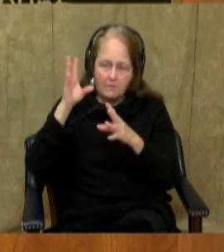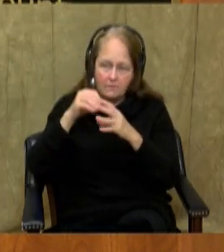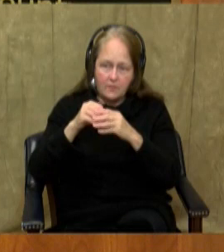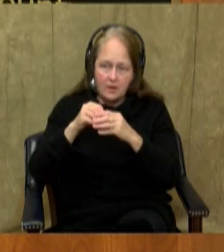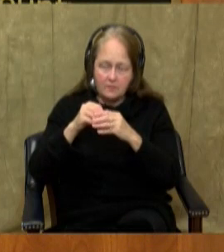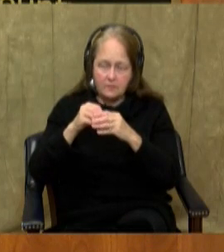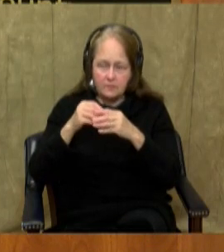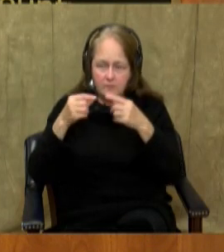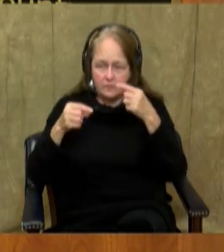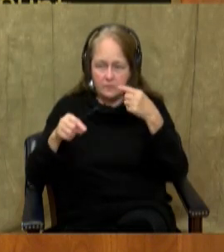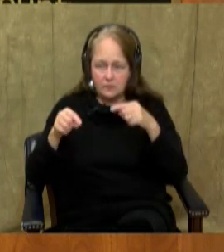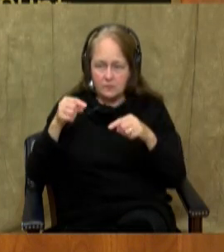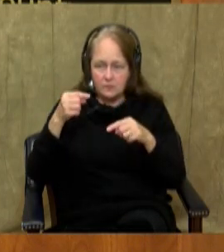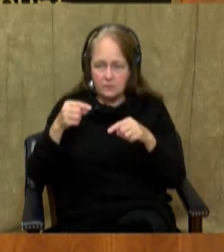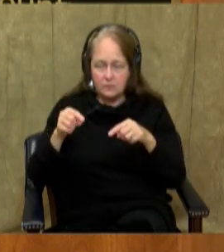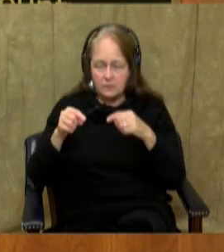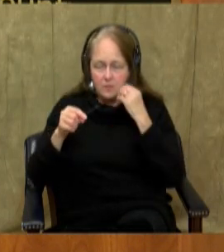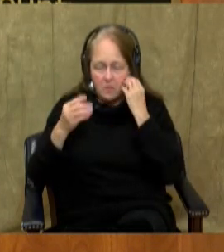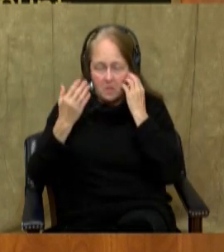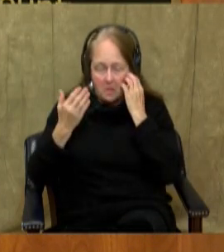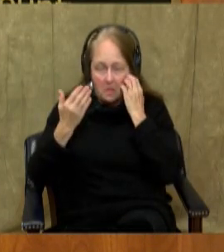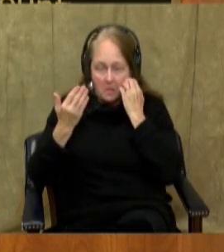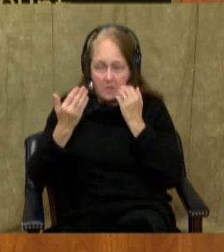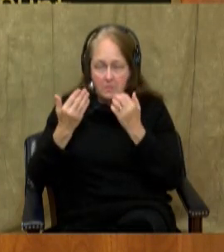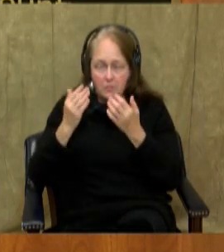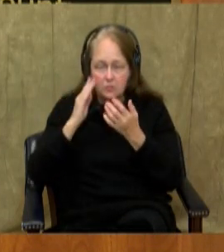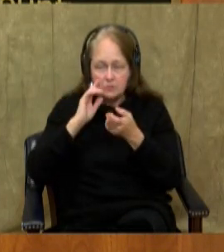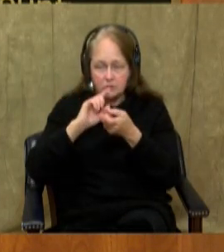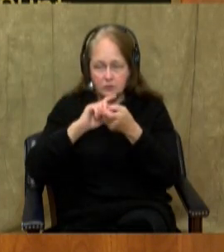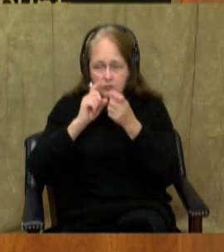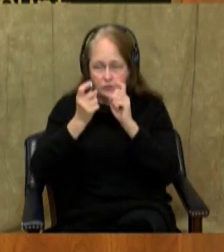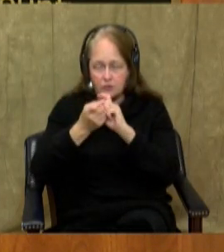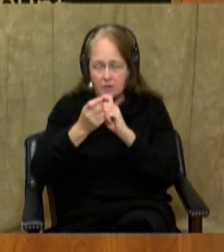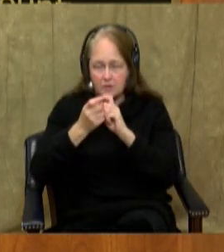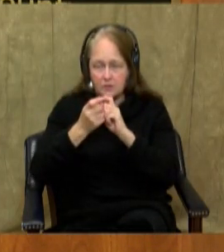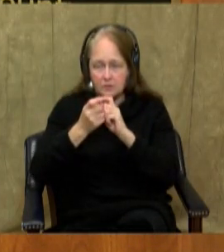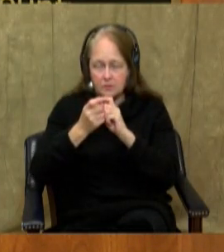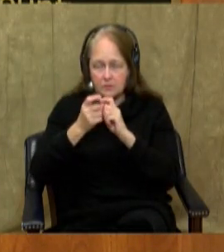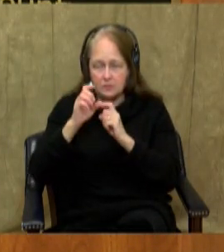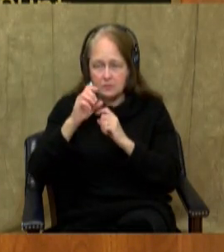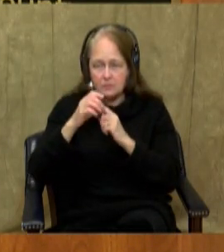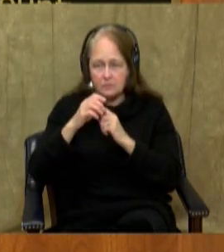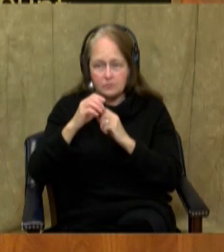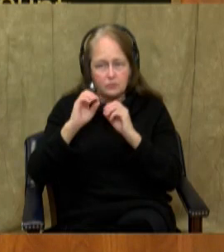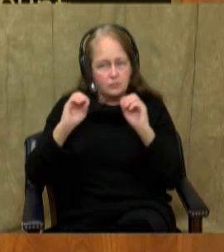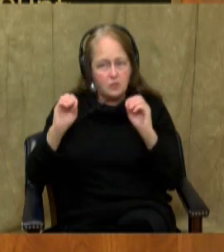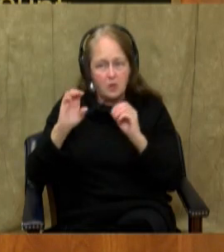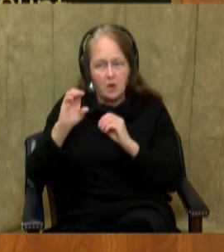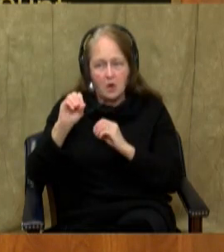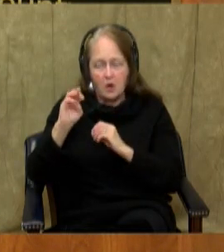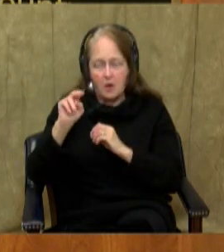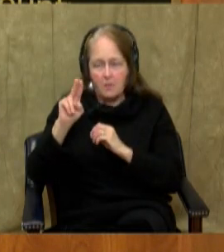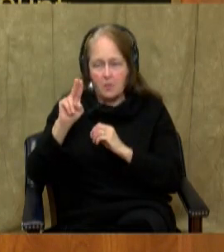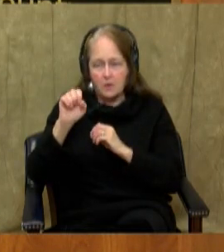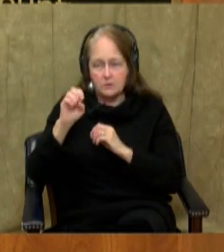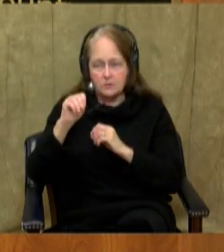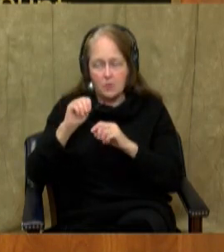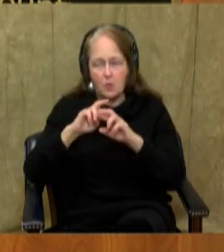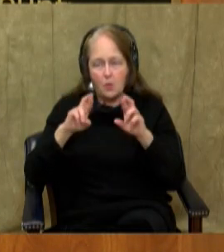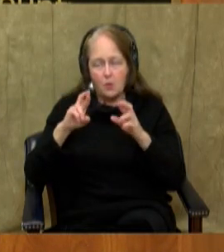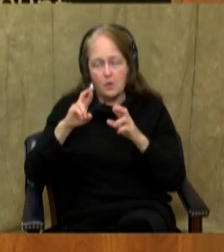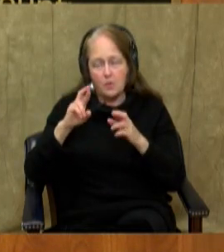in the conflict. It might turn back the tide of communism. On the other hand, thousands of